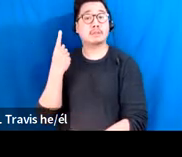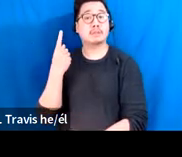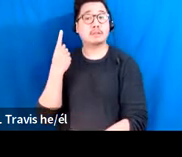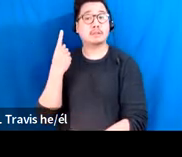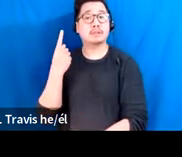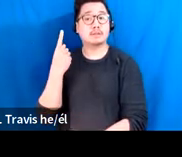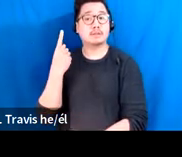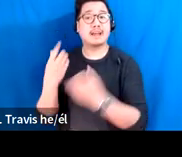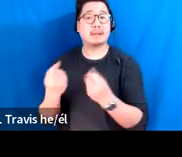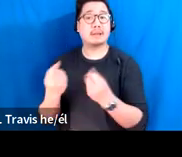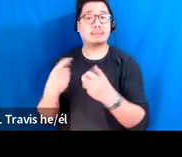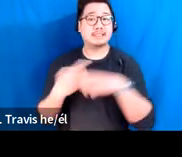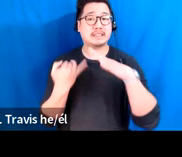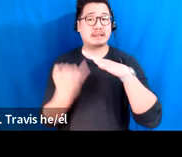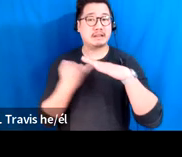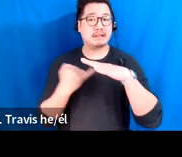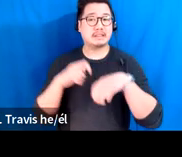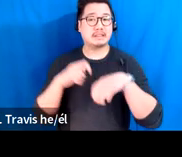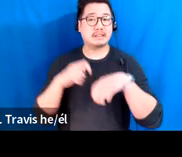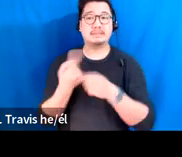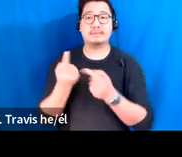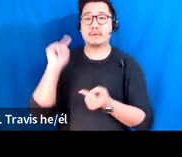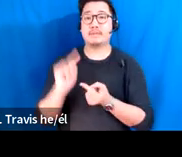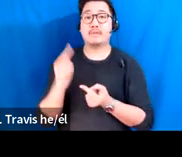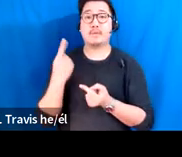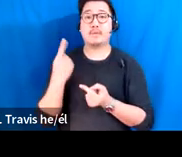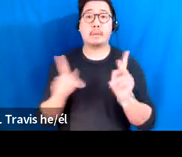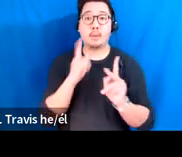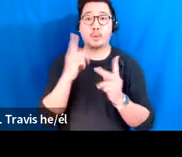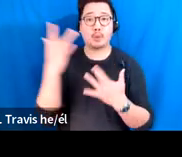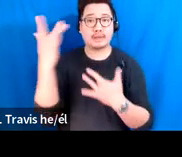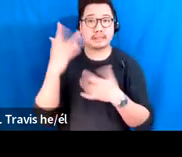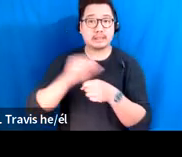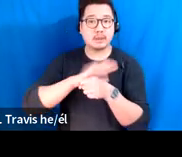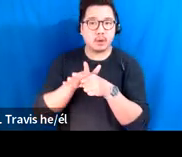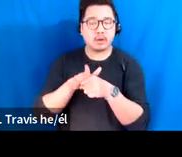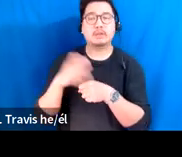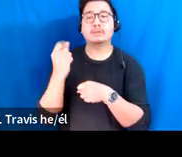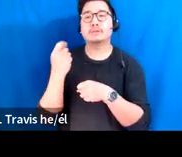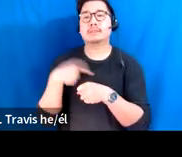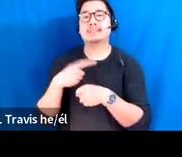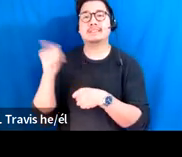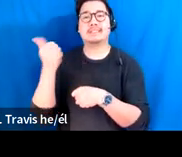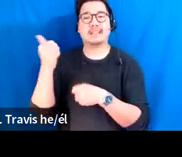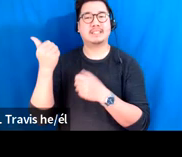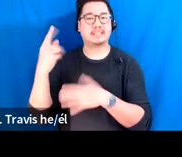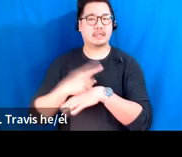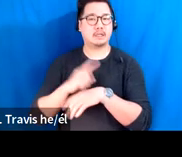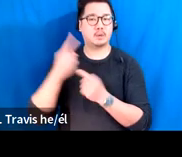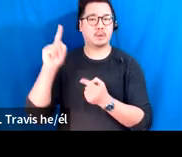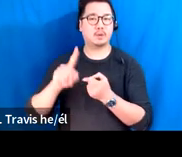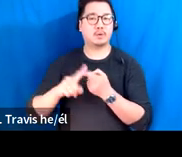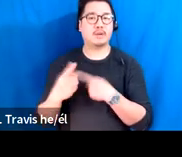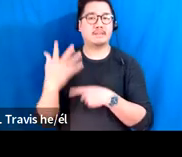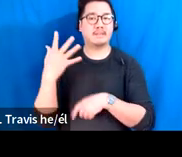length of isolation for covid positive people from 10 to 5 days we adapted that approach for vaccinated and